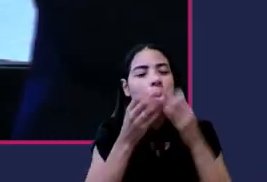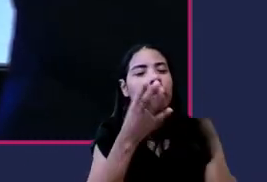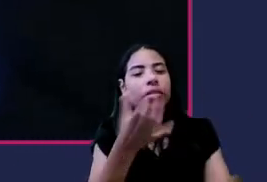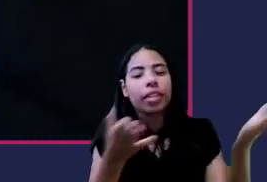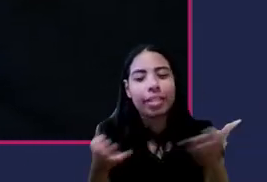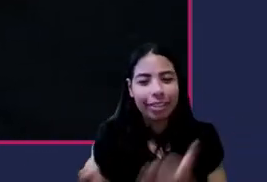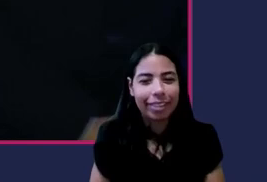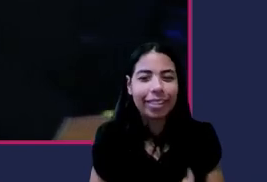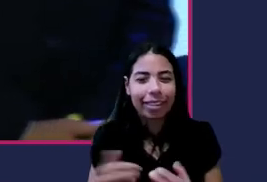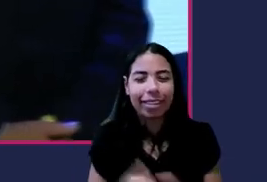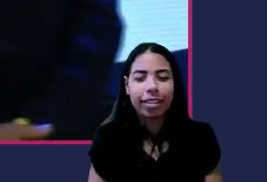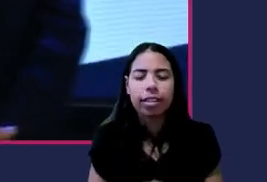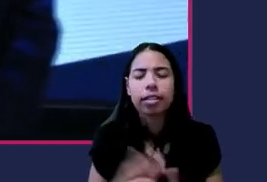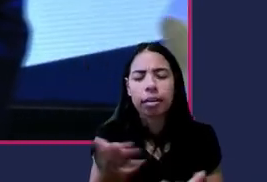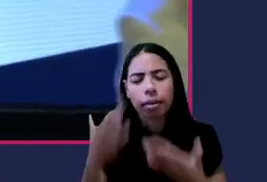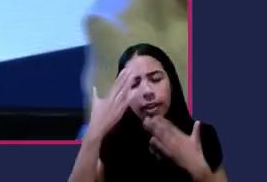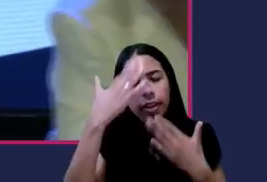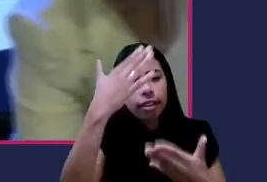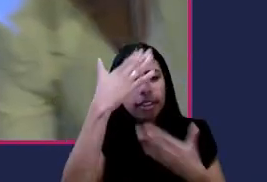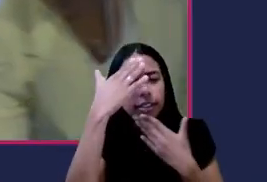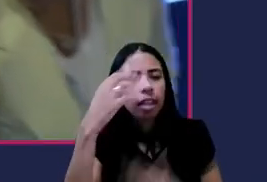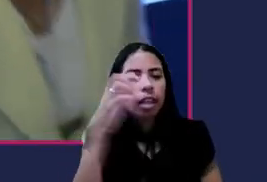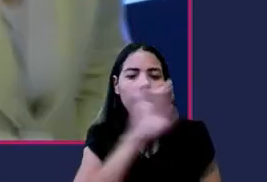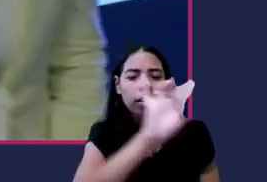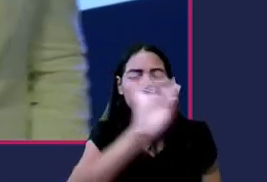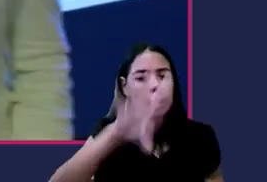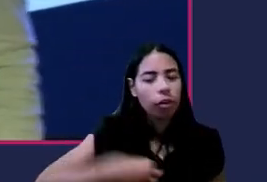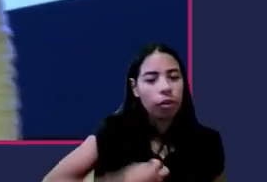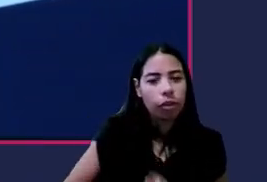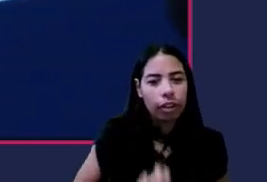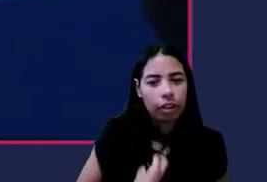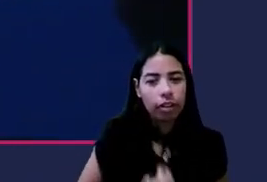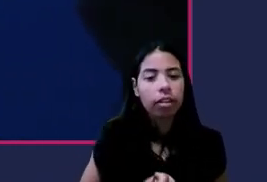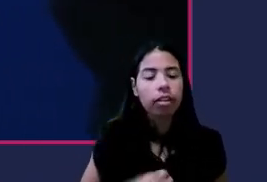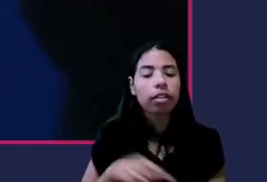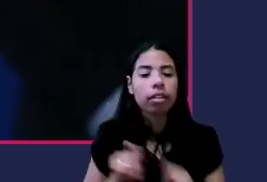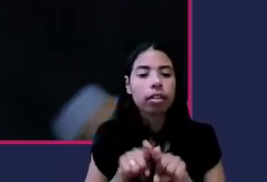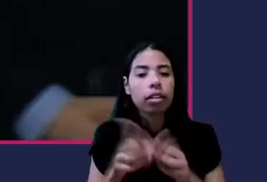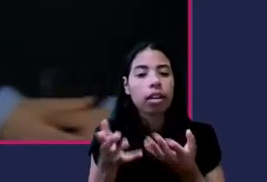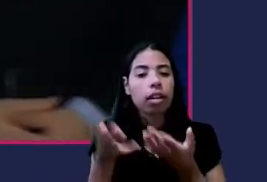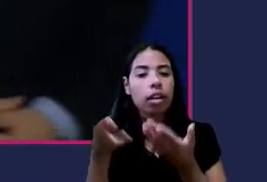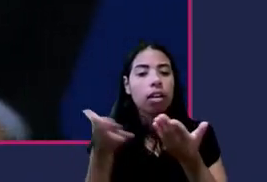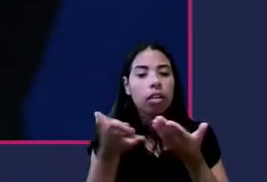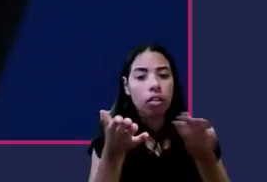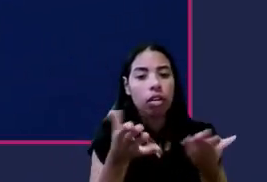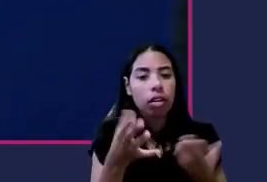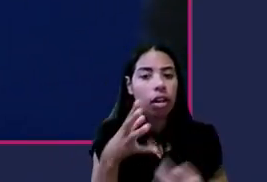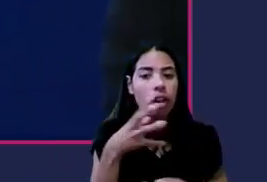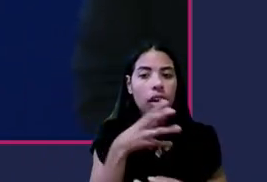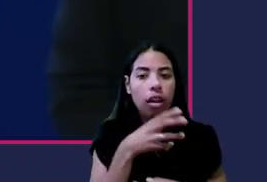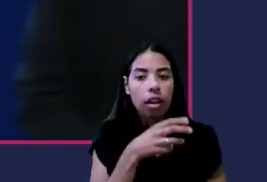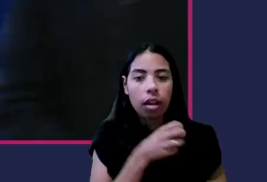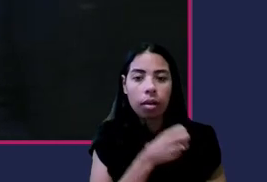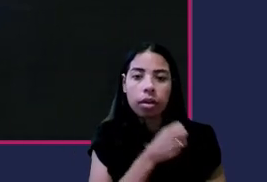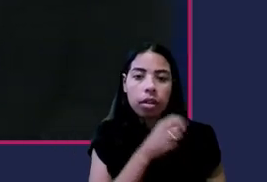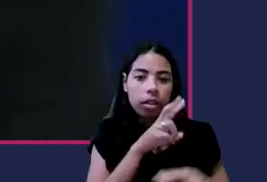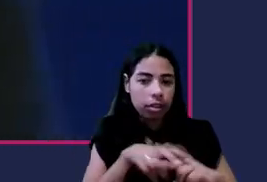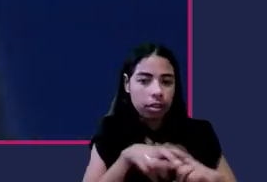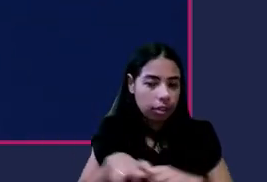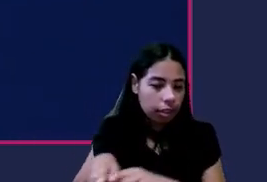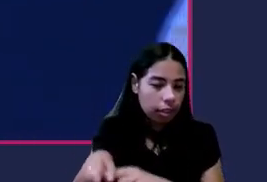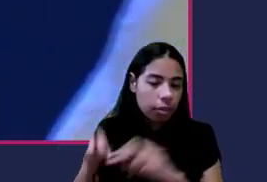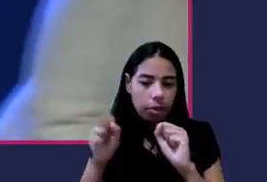wish him well and hope he has a full recovery soon. So I'd like again to thank you for all of you for being